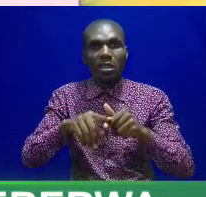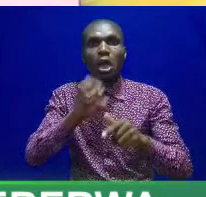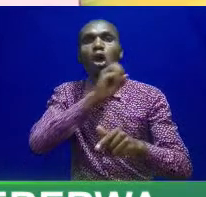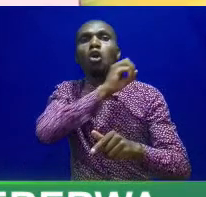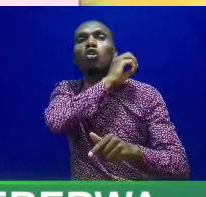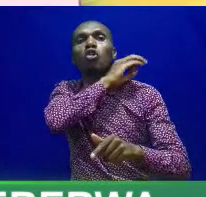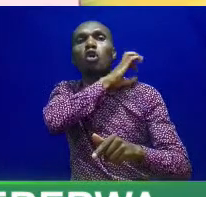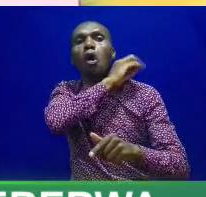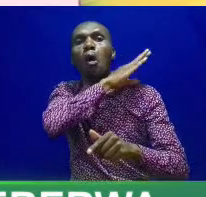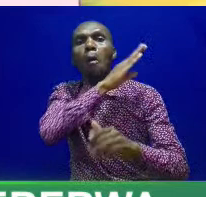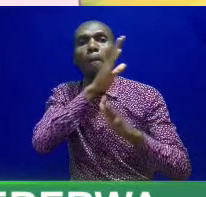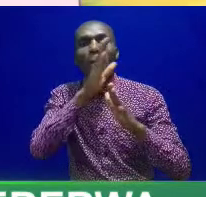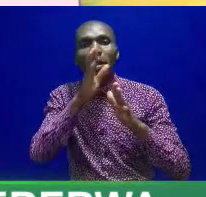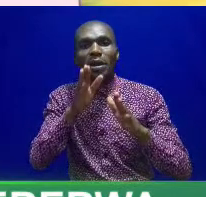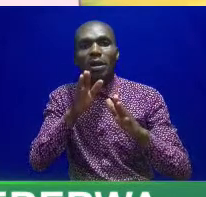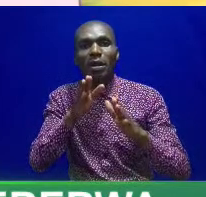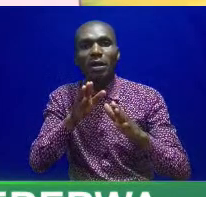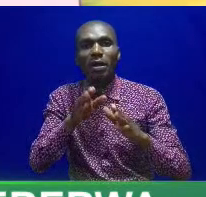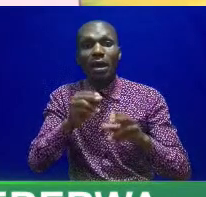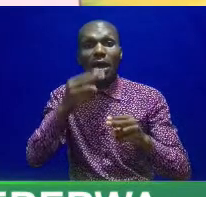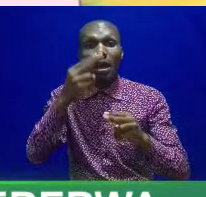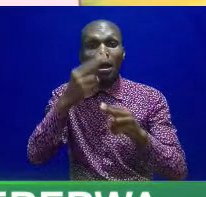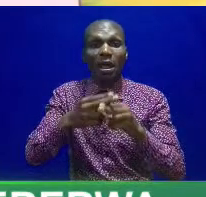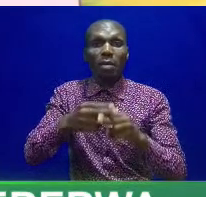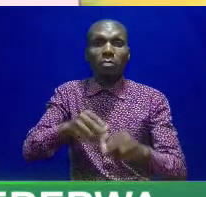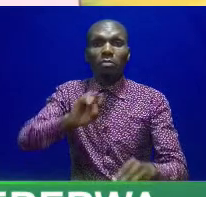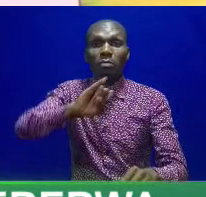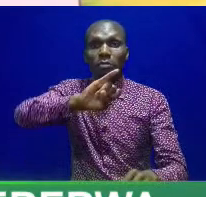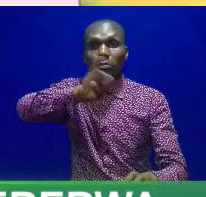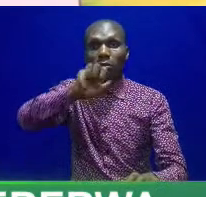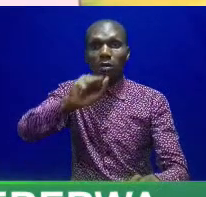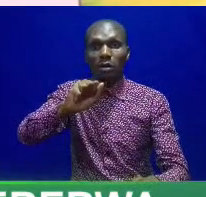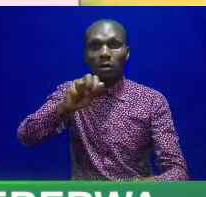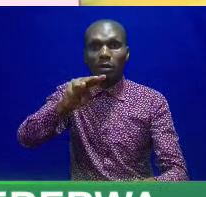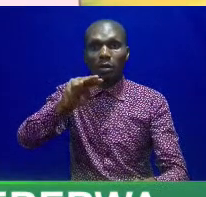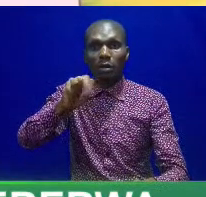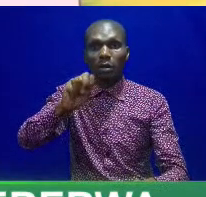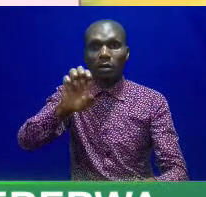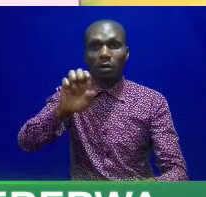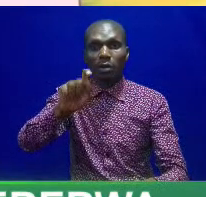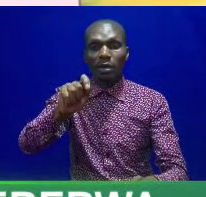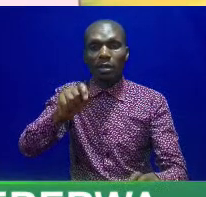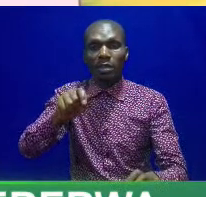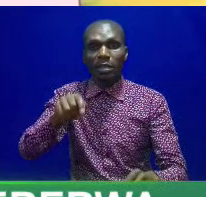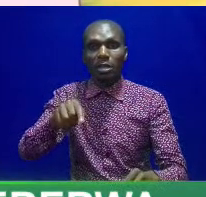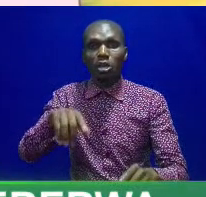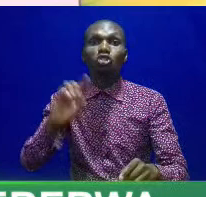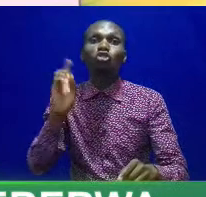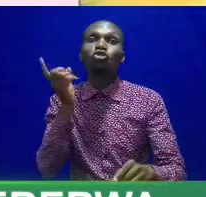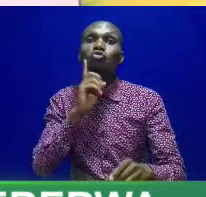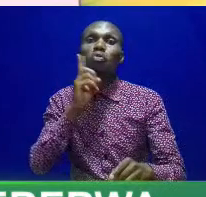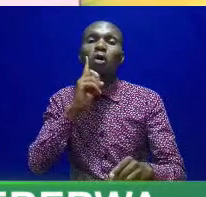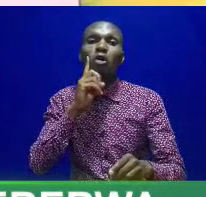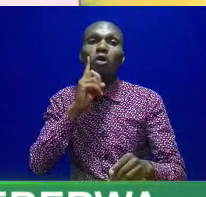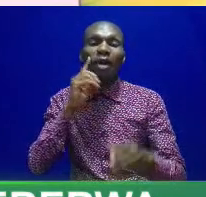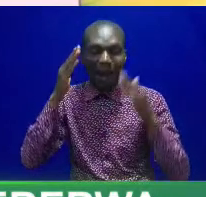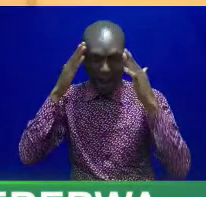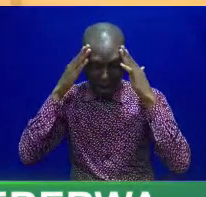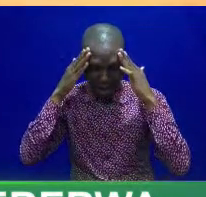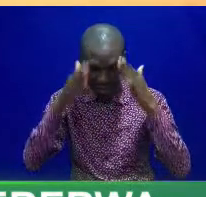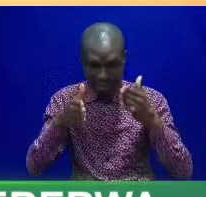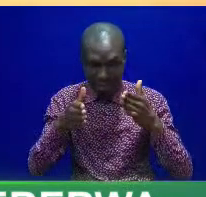Oyore, Oyormaswa Janet Yungerani, Go Akago Ikranabos Wekegambero, Aborit Coria Ankio, Nere Kurwa. Overall, why?